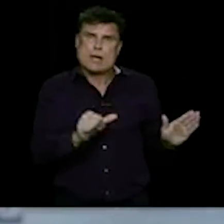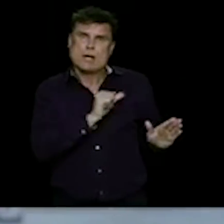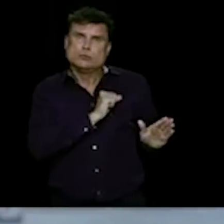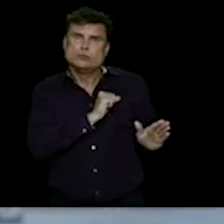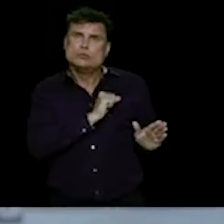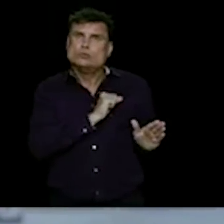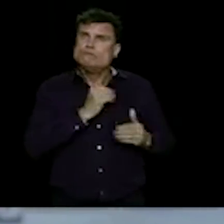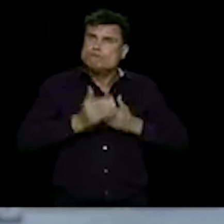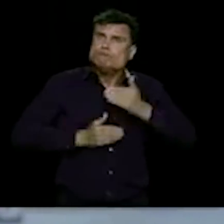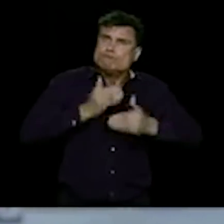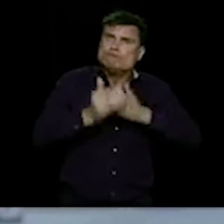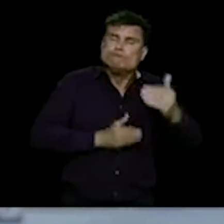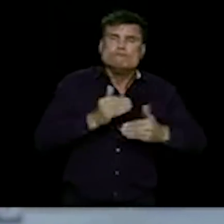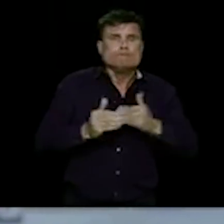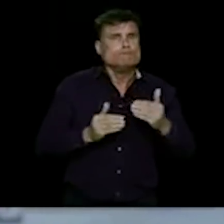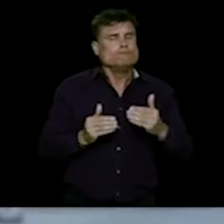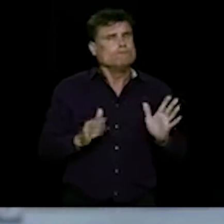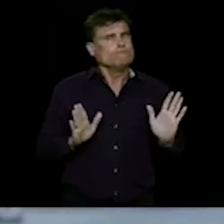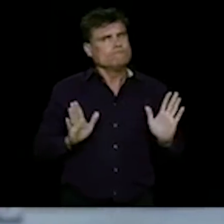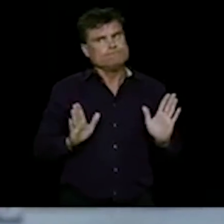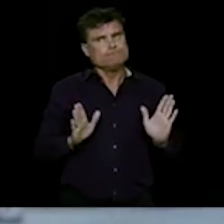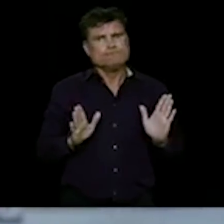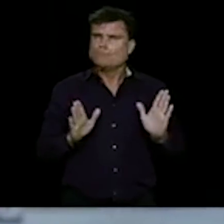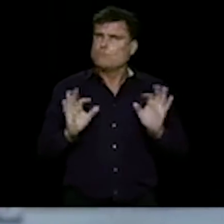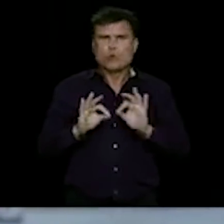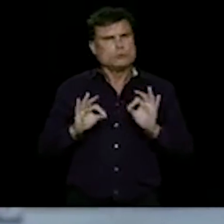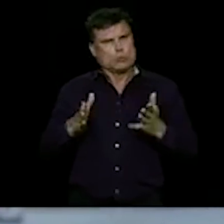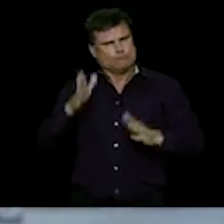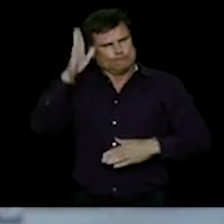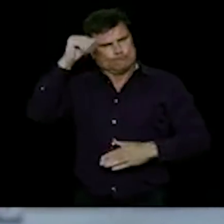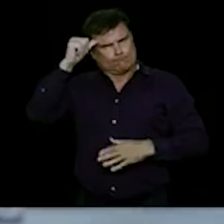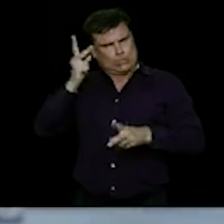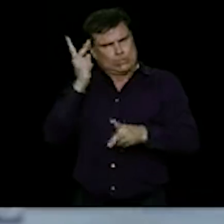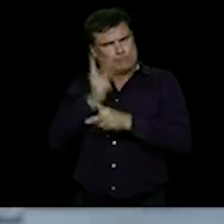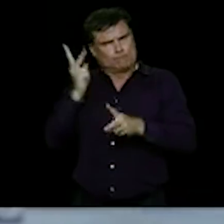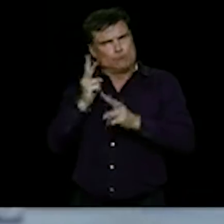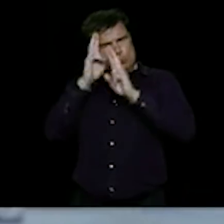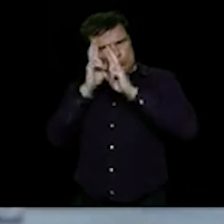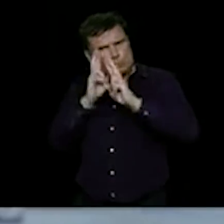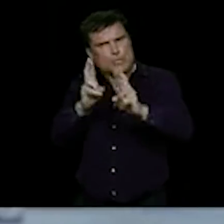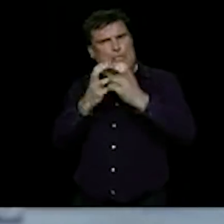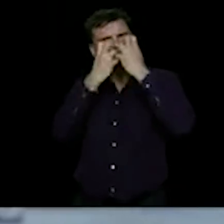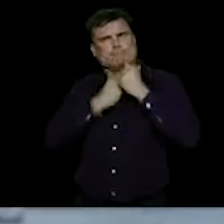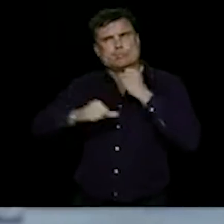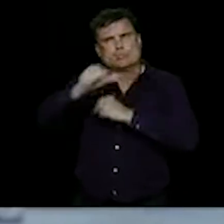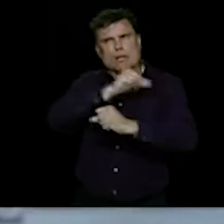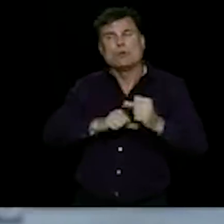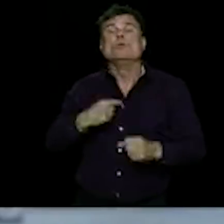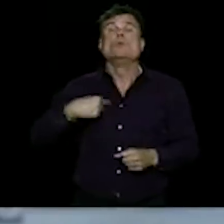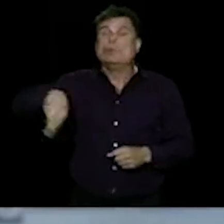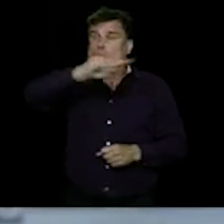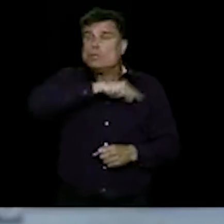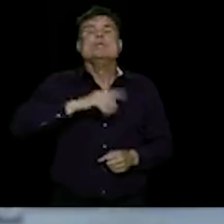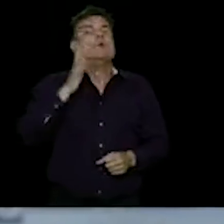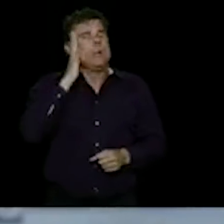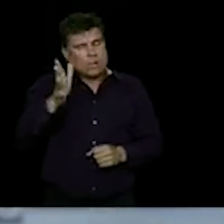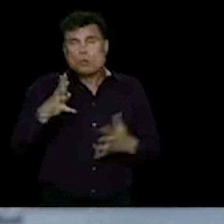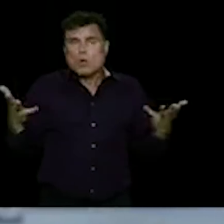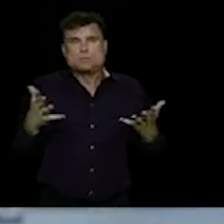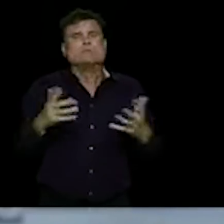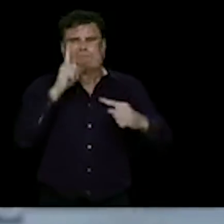BC has shown so far to continue to move forward safely. I know we will get through this together.